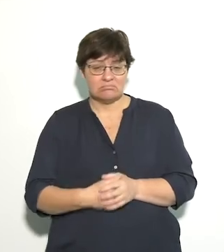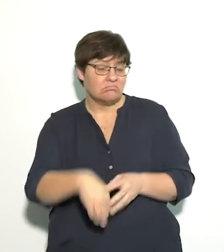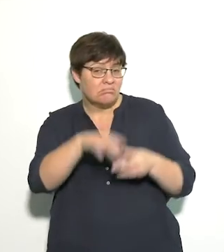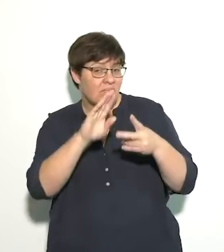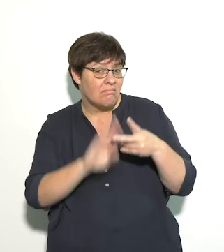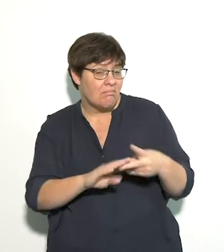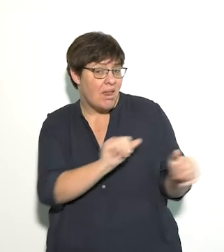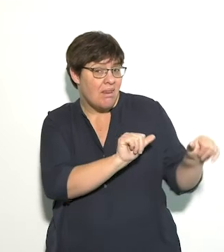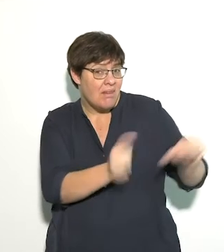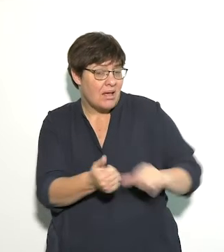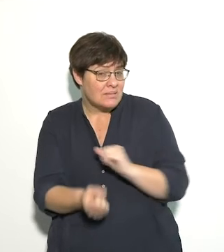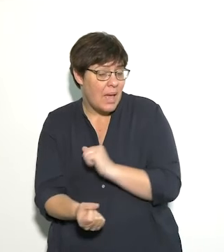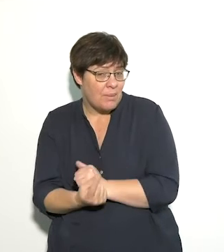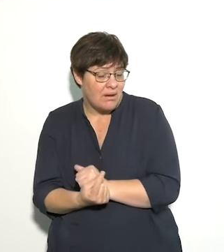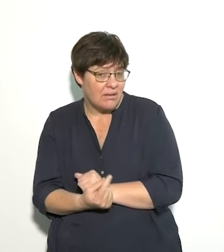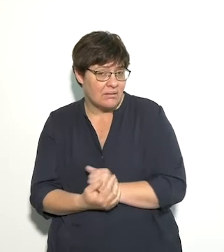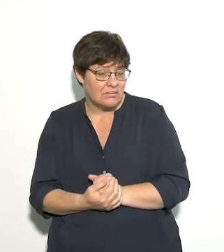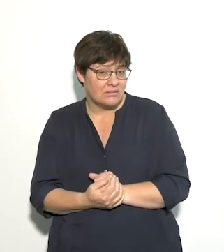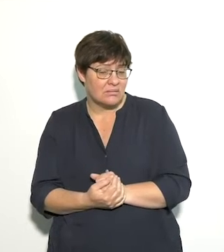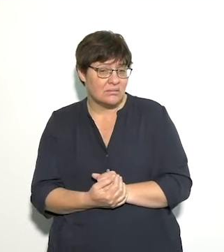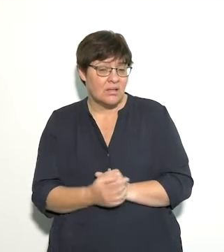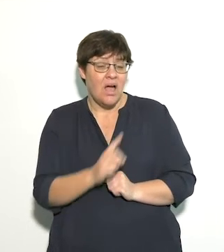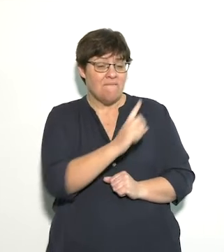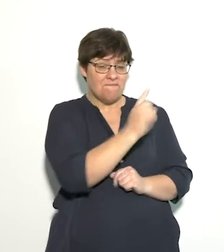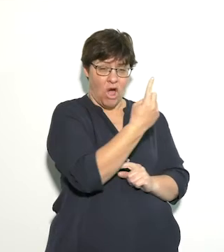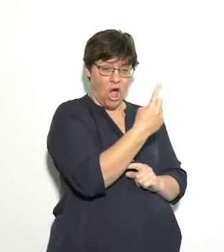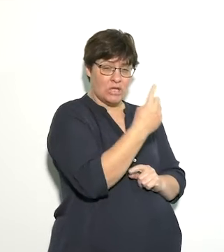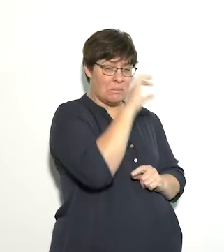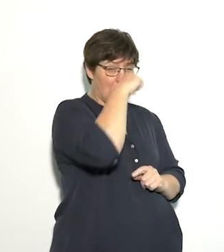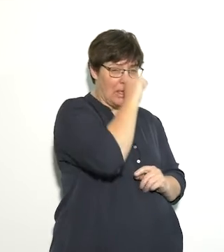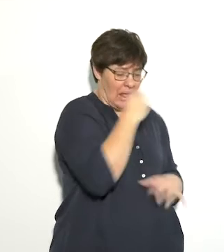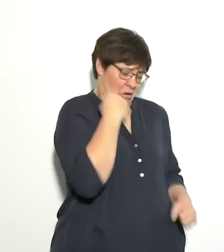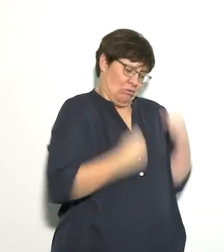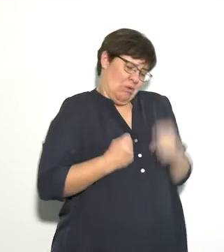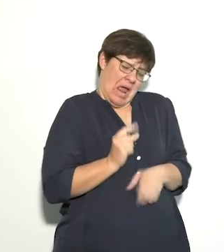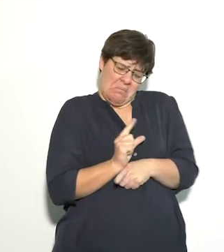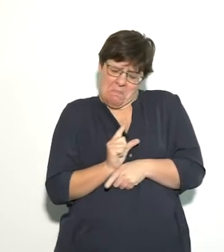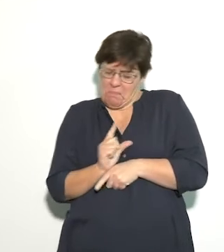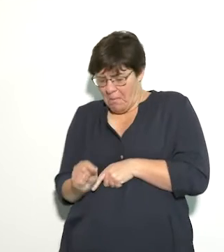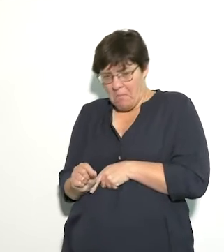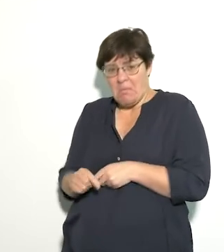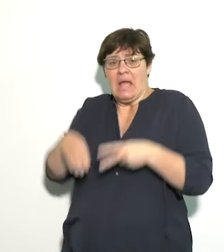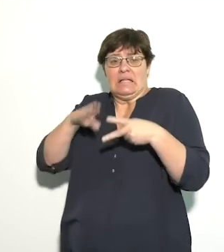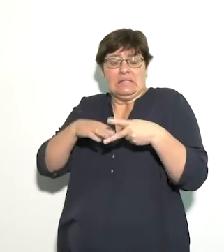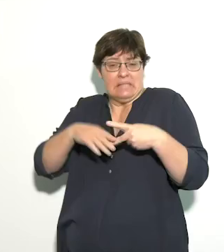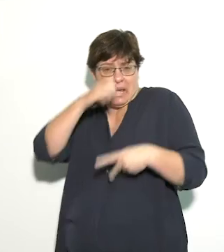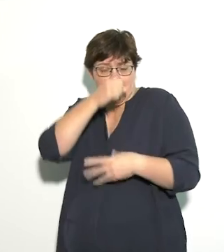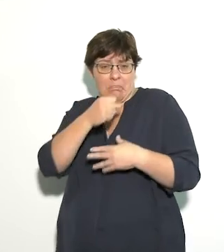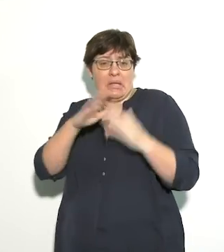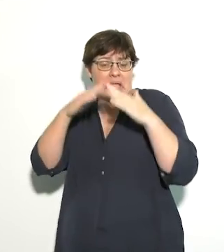What happened next? The first little pig ran to the second little pig's house and they hid